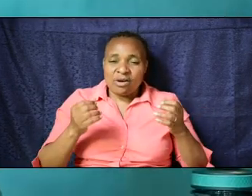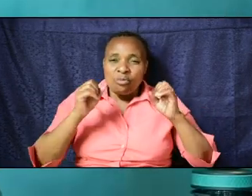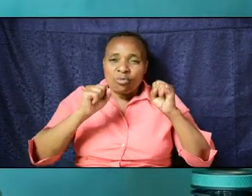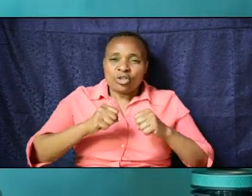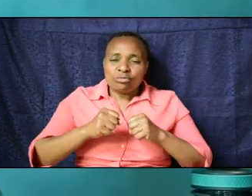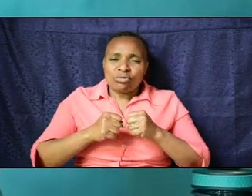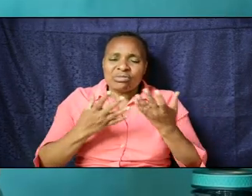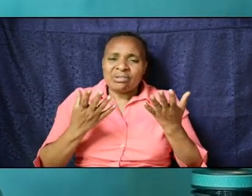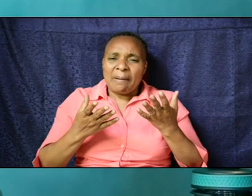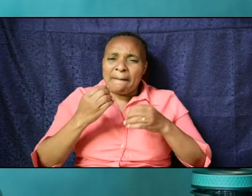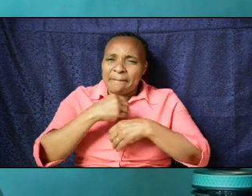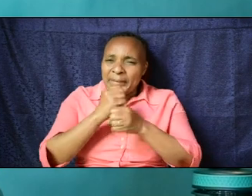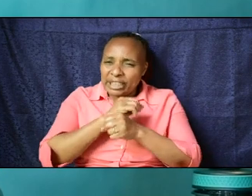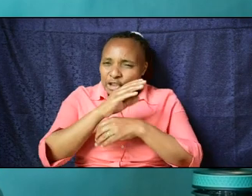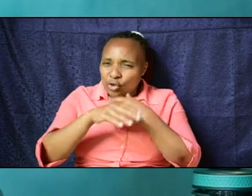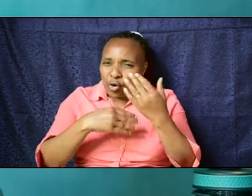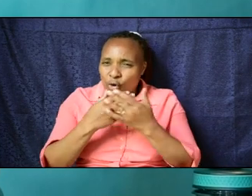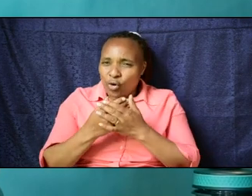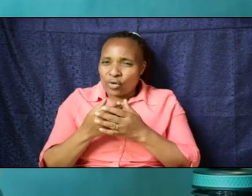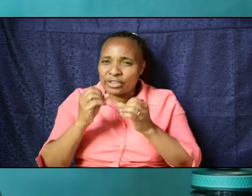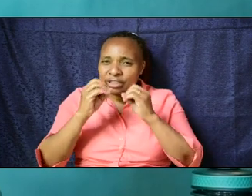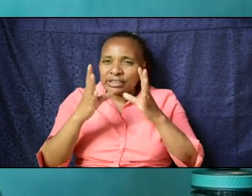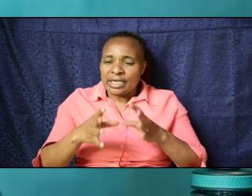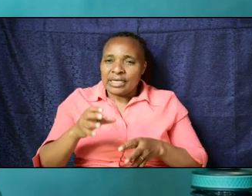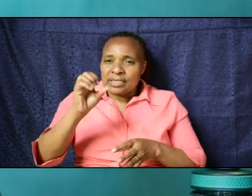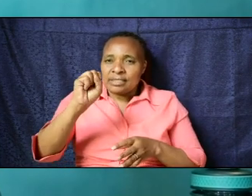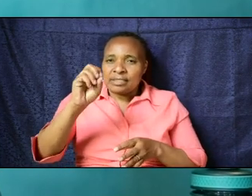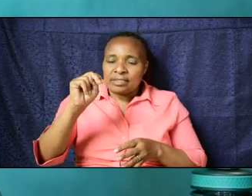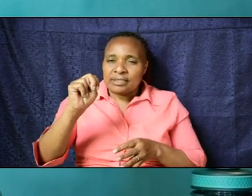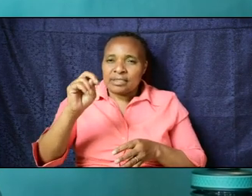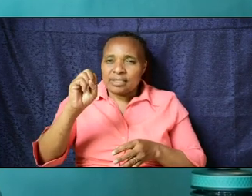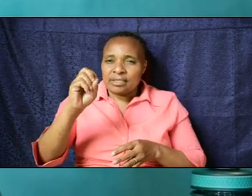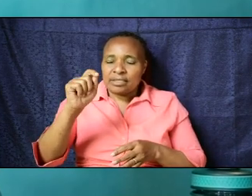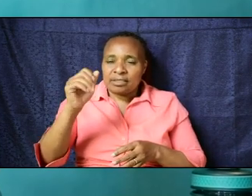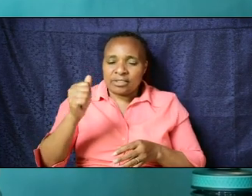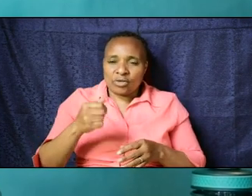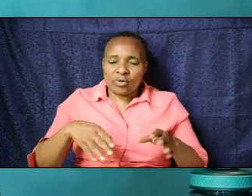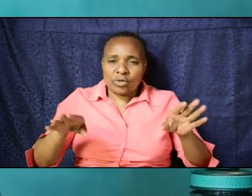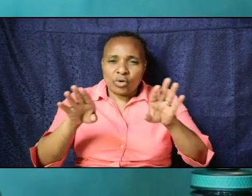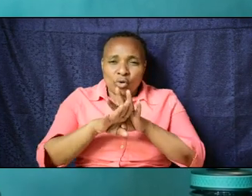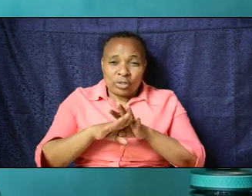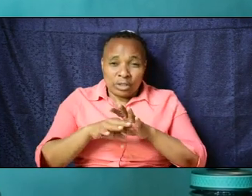just encompasses it all. Teacher Senet, as we close up, you can read for us